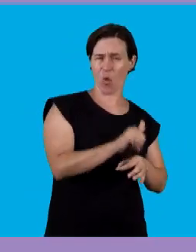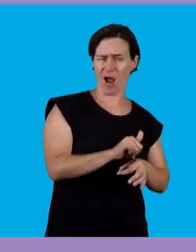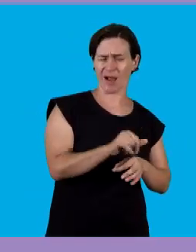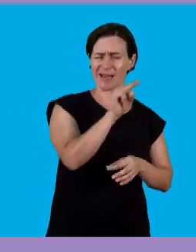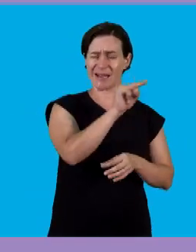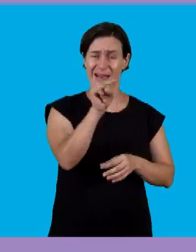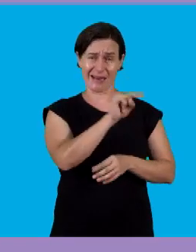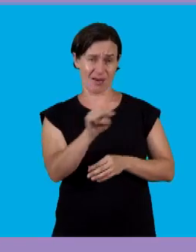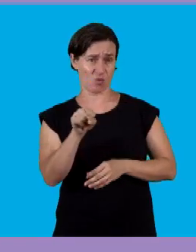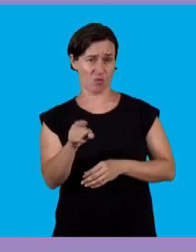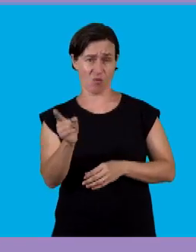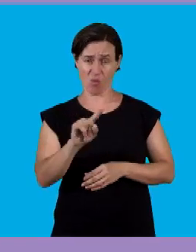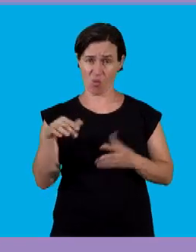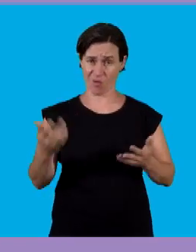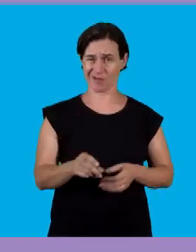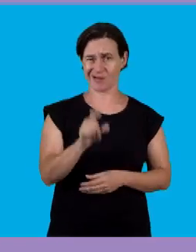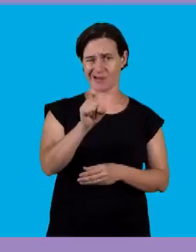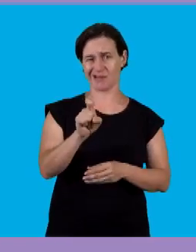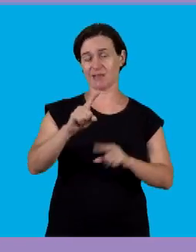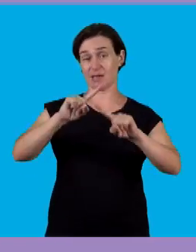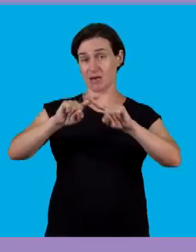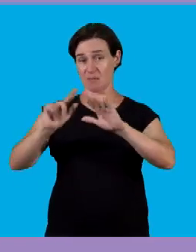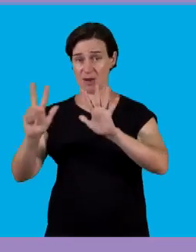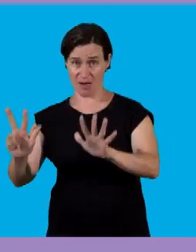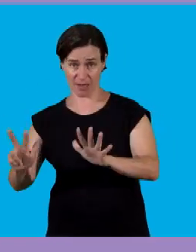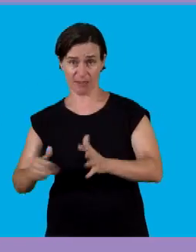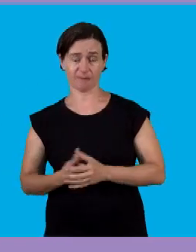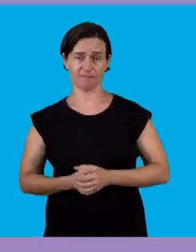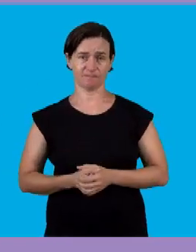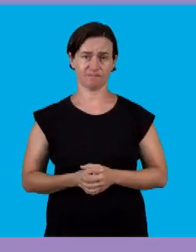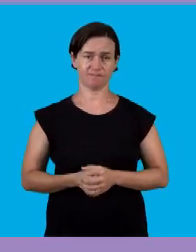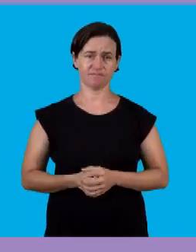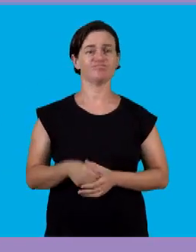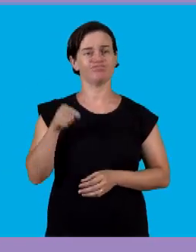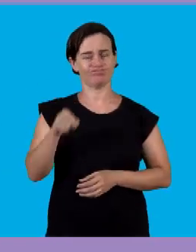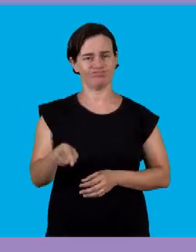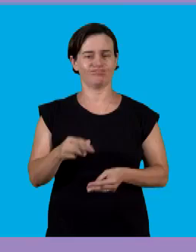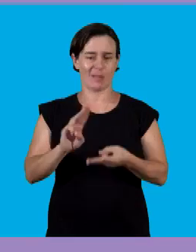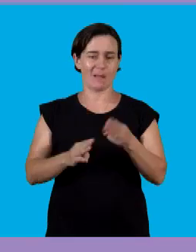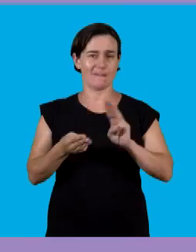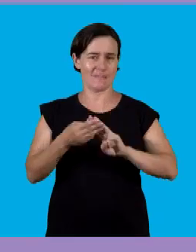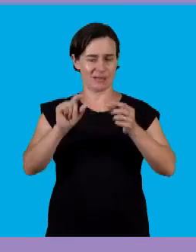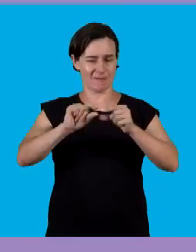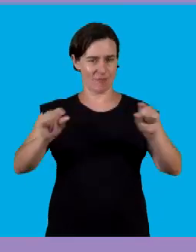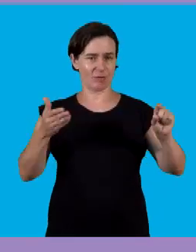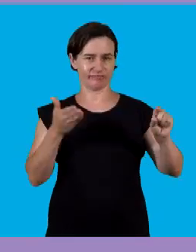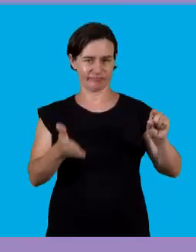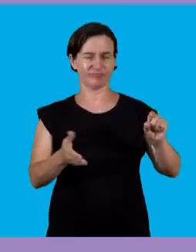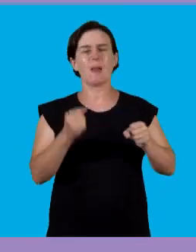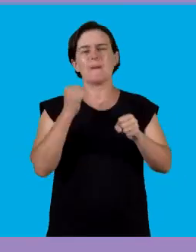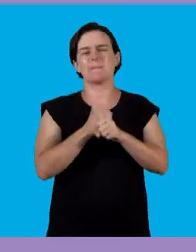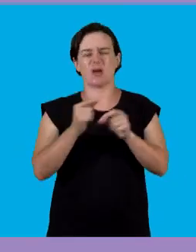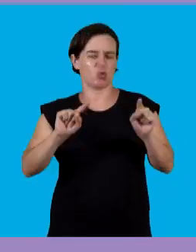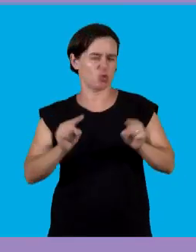was obtained by taking the input value and multiplying it by 8. And that is our formula